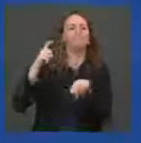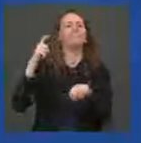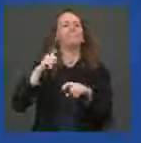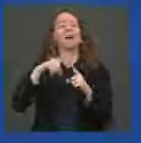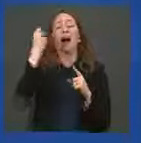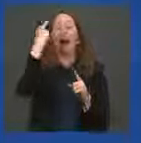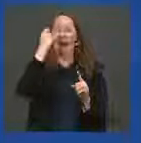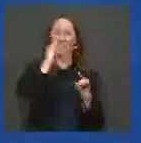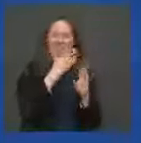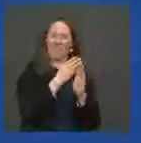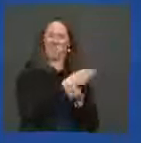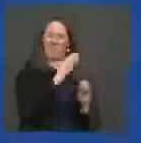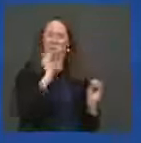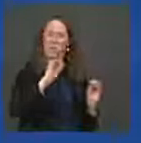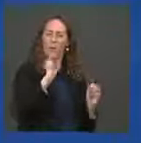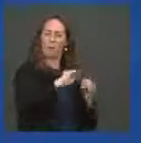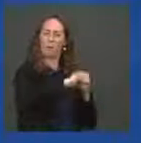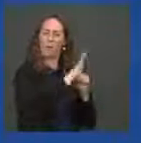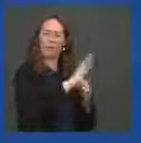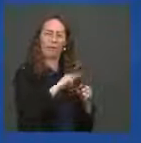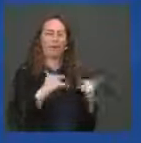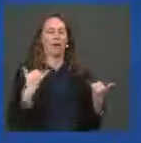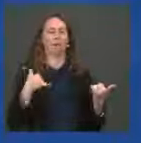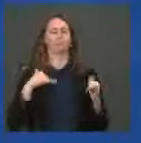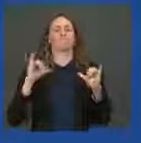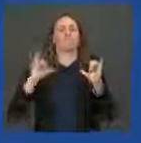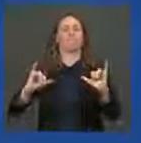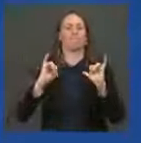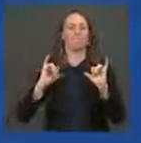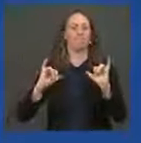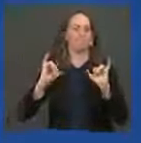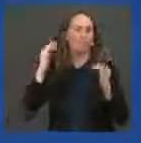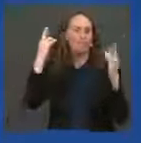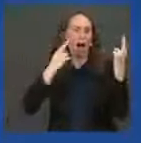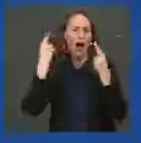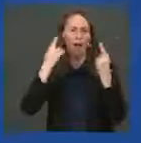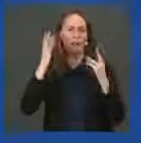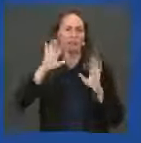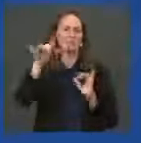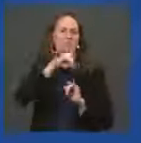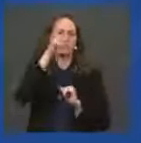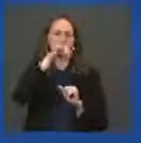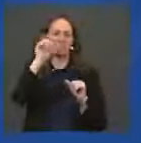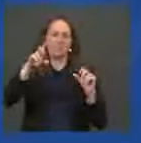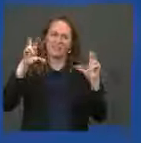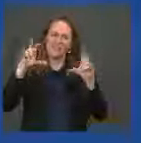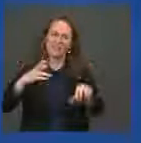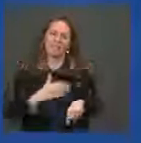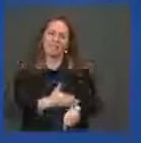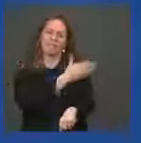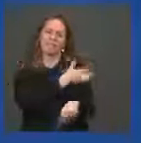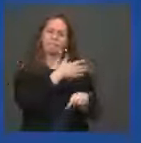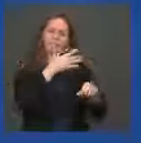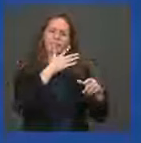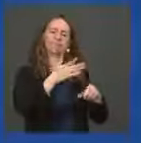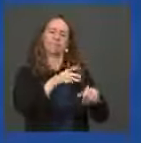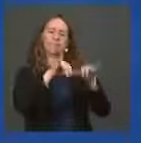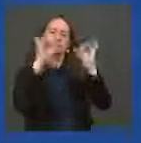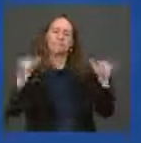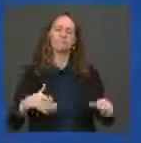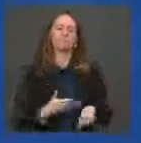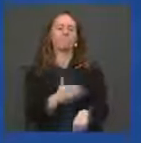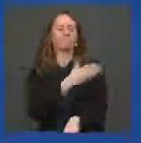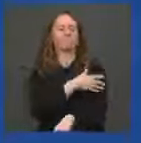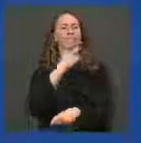though, that invest in building greater resilience to withstand the kinds of shocks we've seen over and over, year in